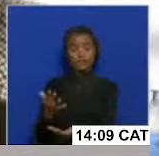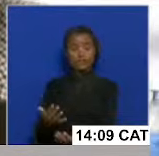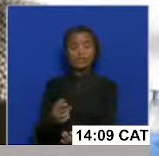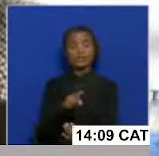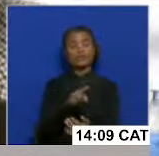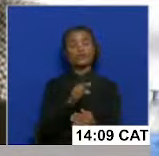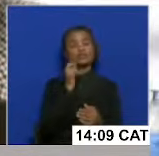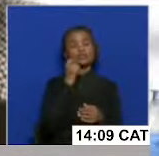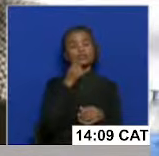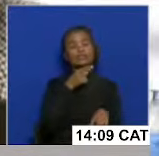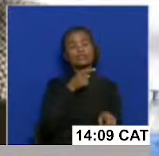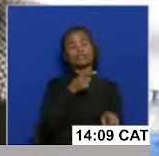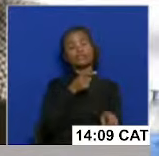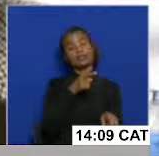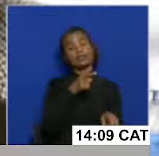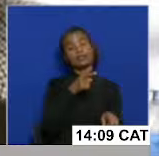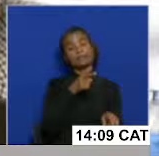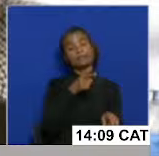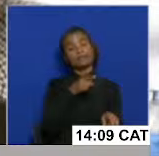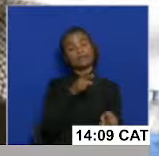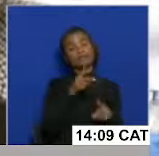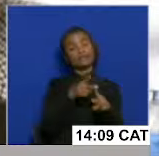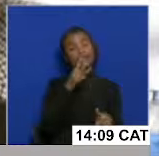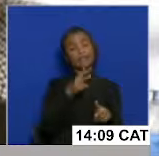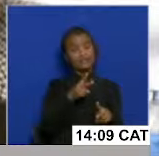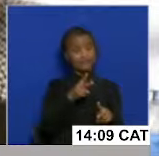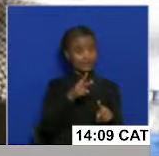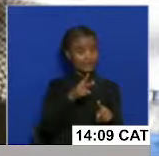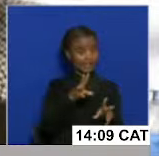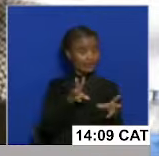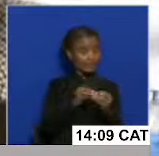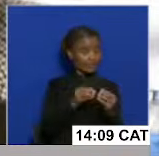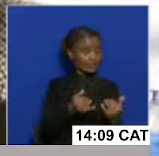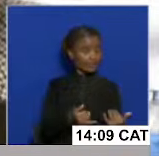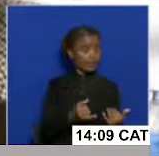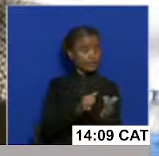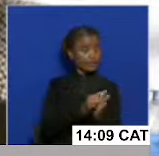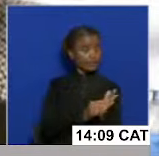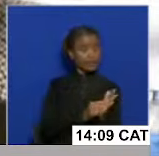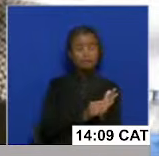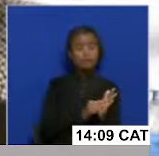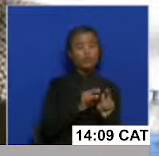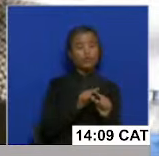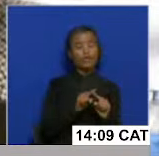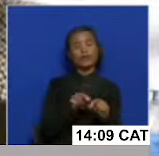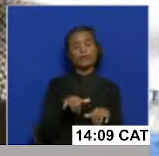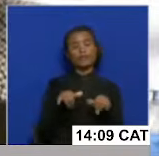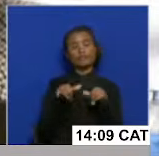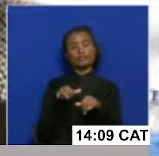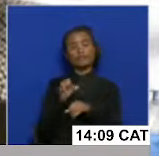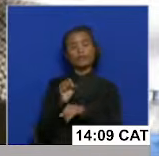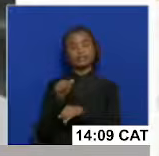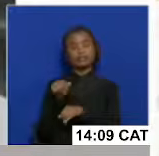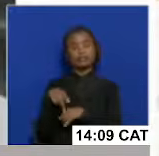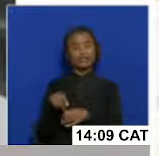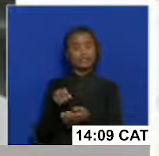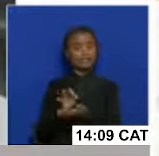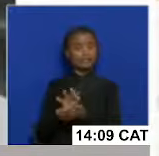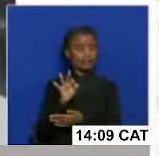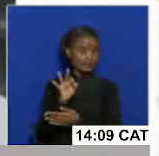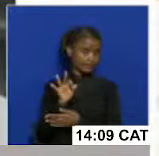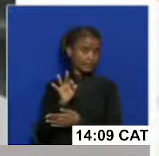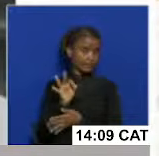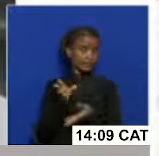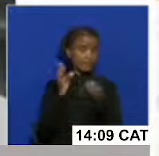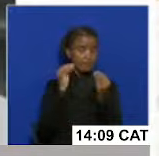SAP 13. Where was Officer Stolz supposed to get the SAP 13 from